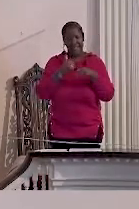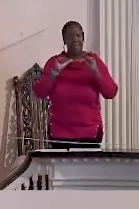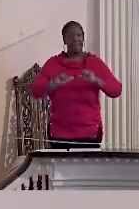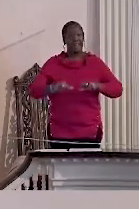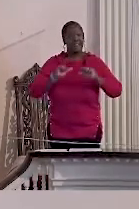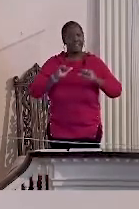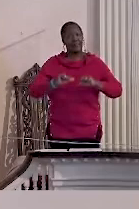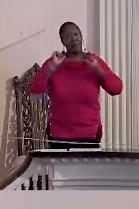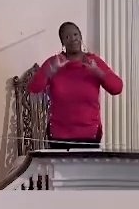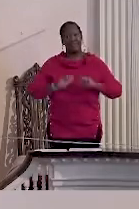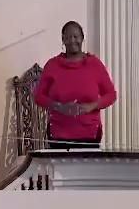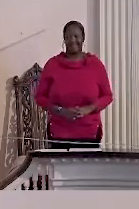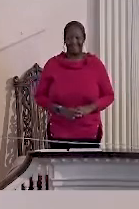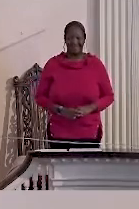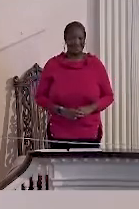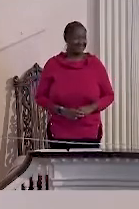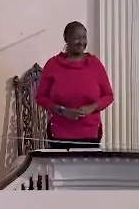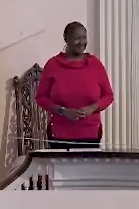possible."